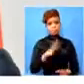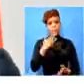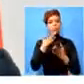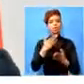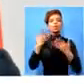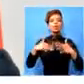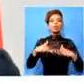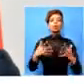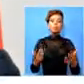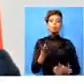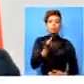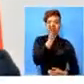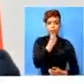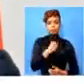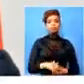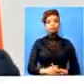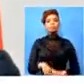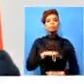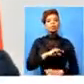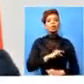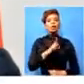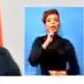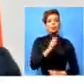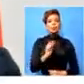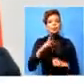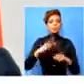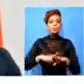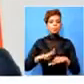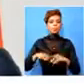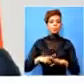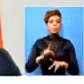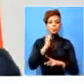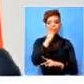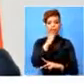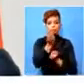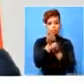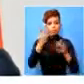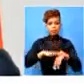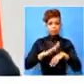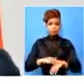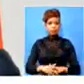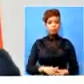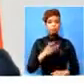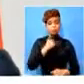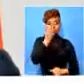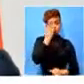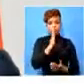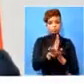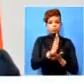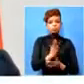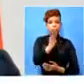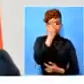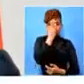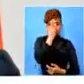it has been repeated quite often. I'm sure you know the number of ministers that the